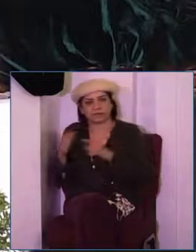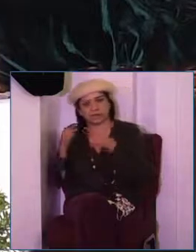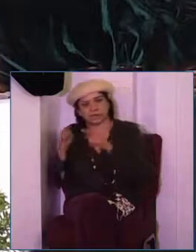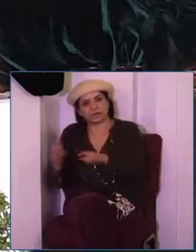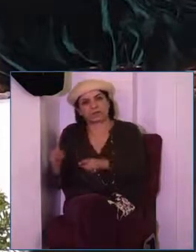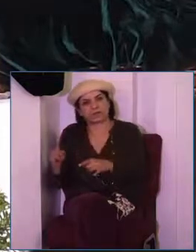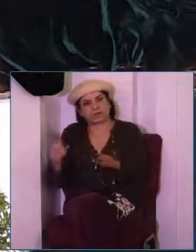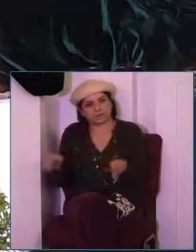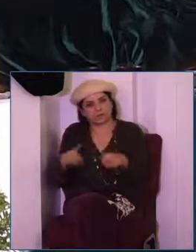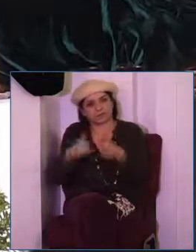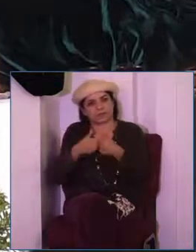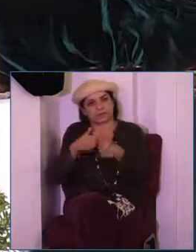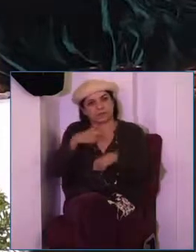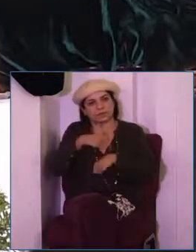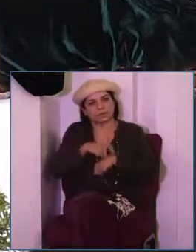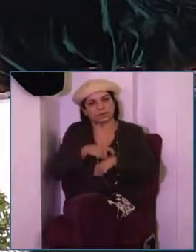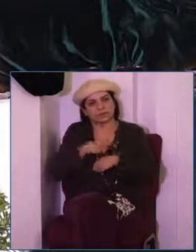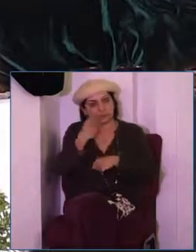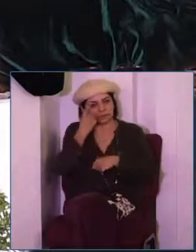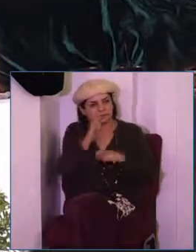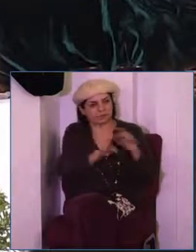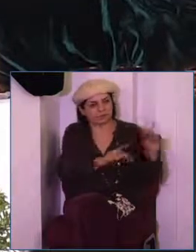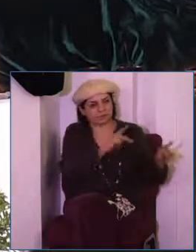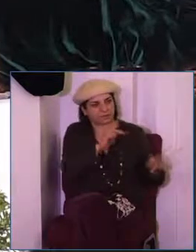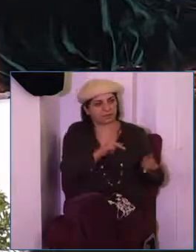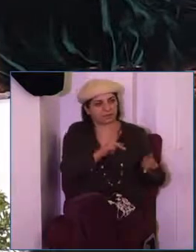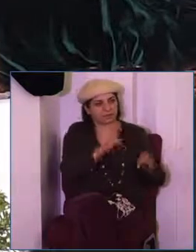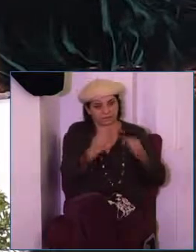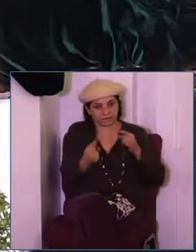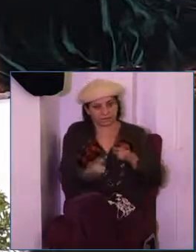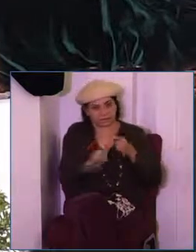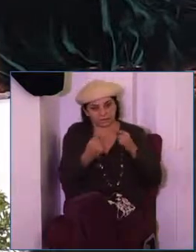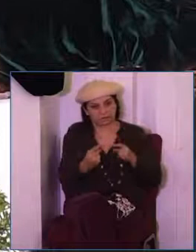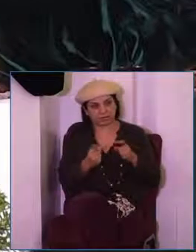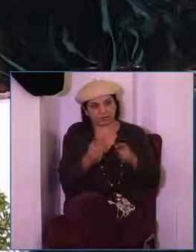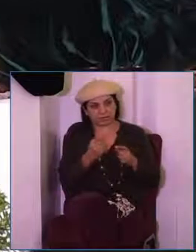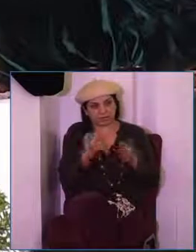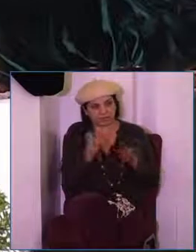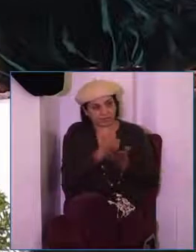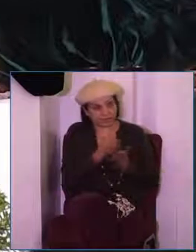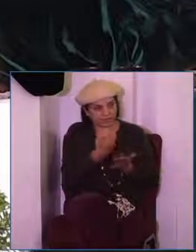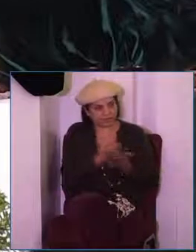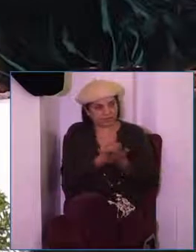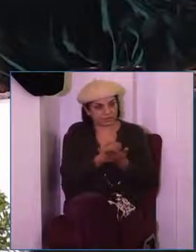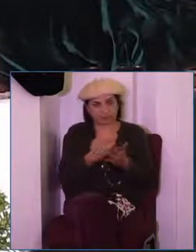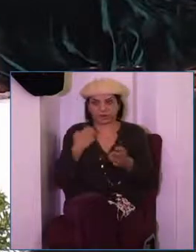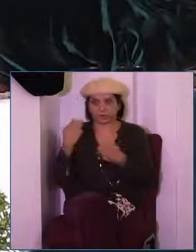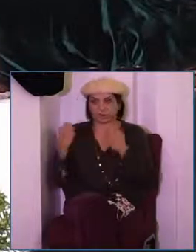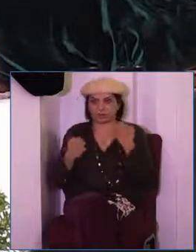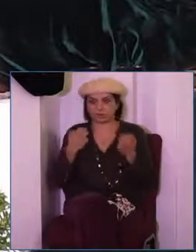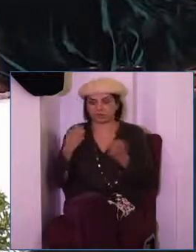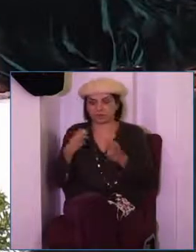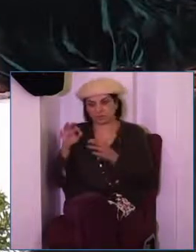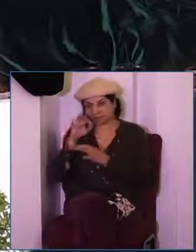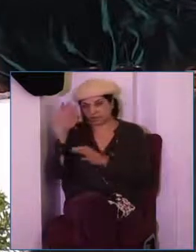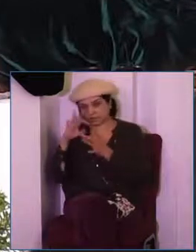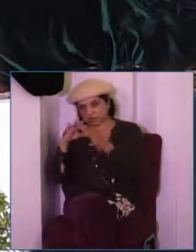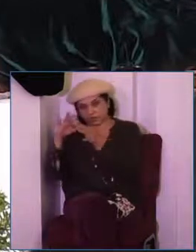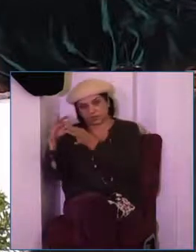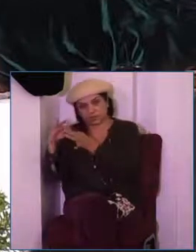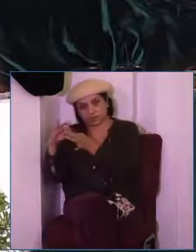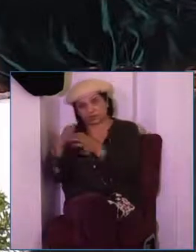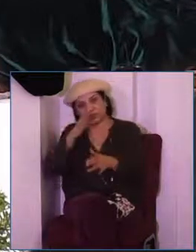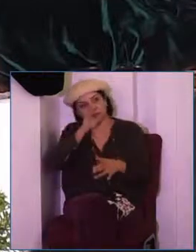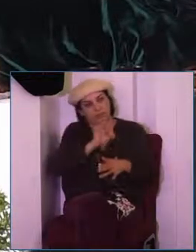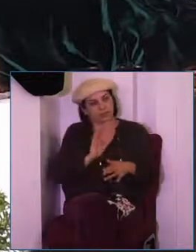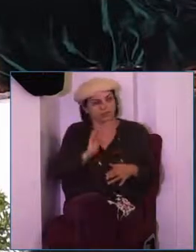times, for those who are struggling economically, emotionally, and spiritually. God